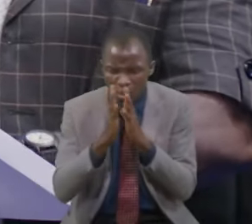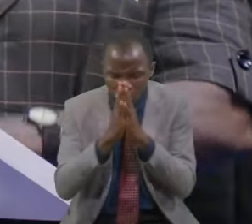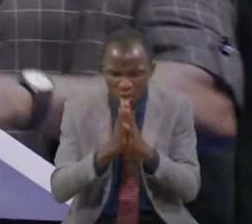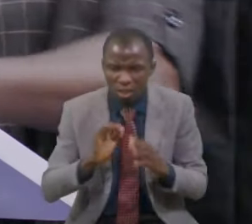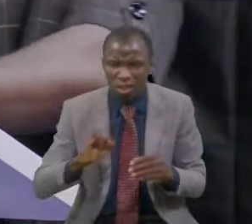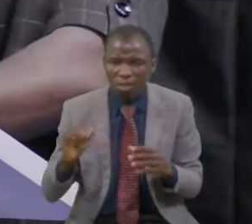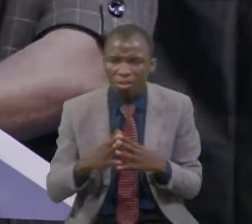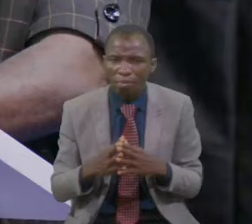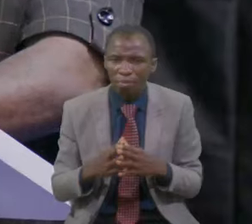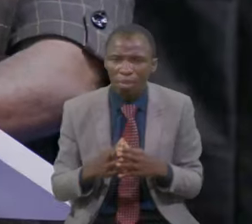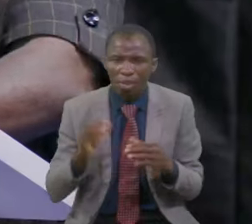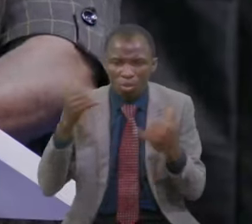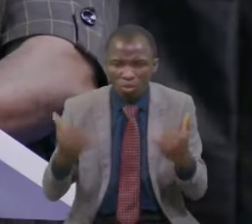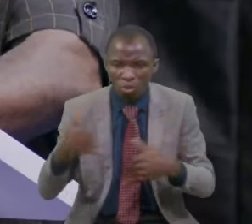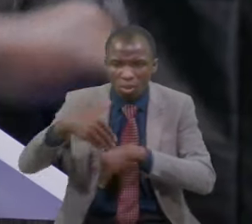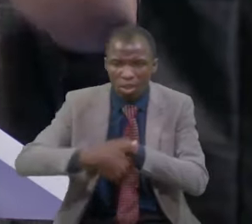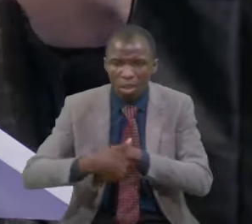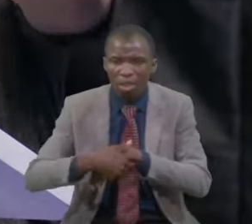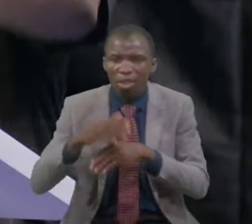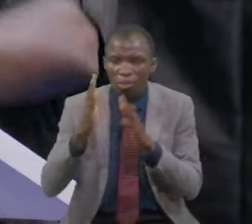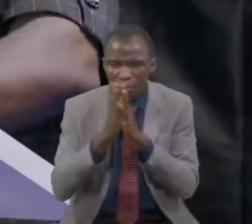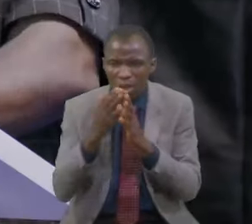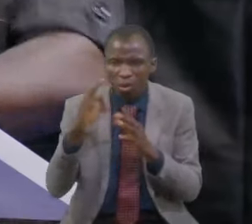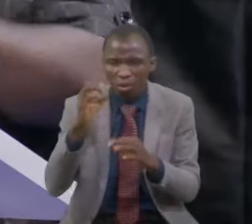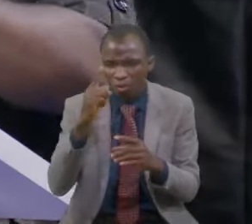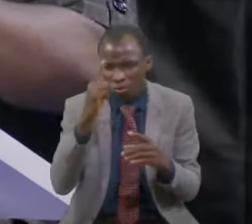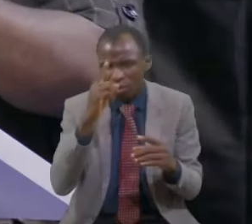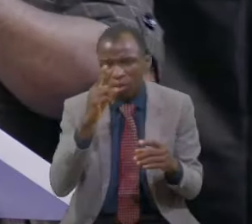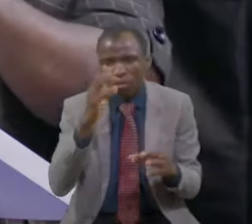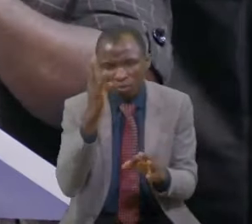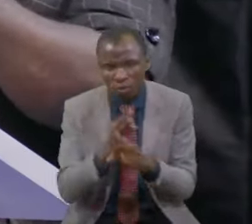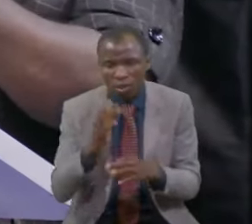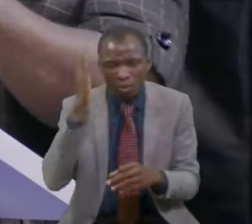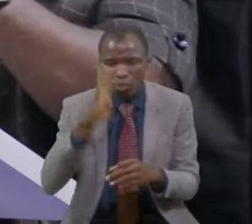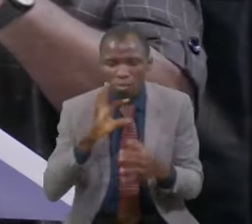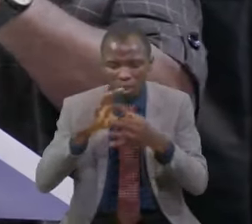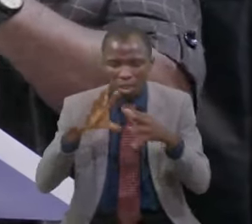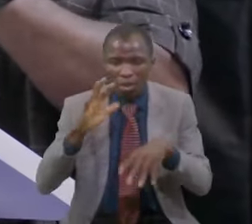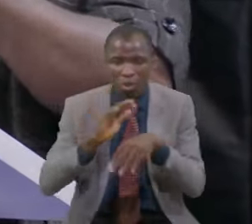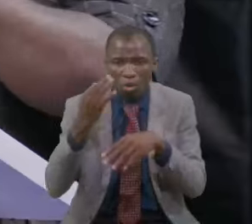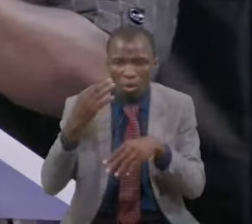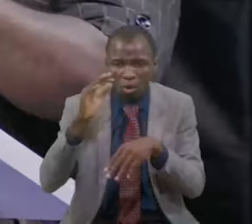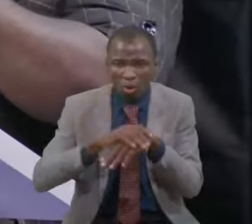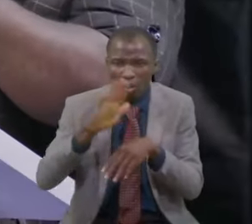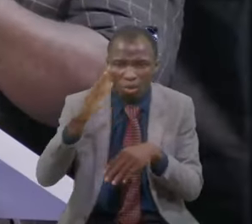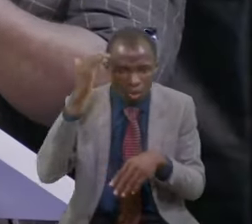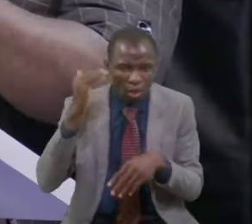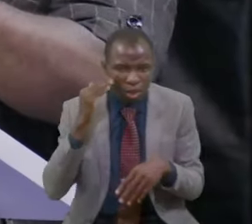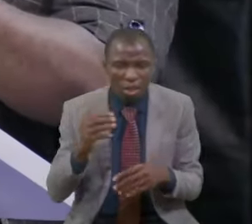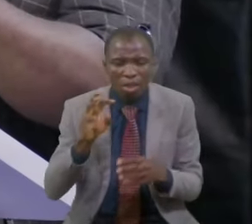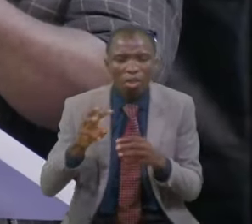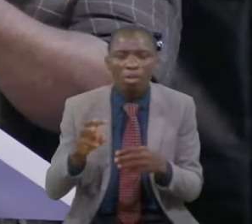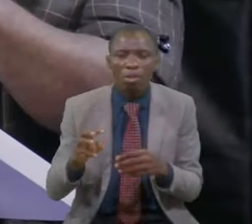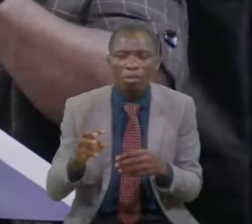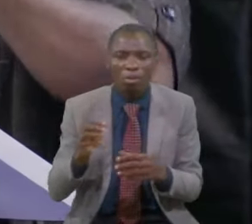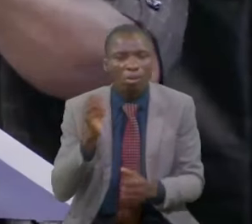Tonight, prayer of faith will be released on your head. Whether you have faith or not, there is a faith that